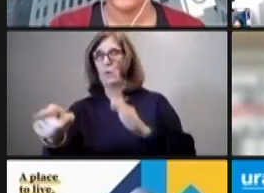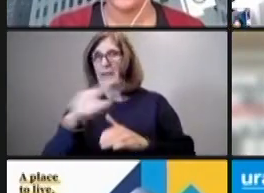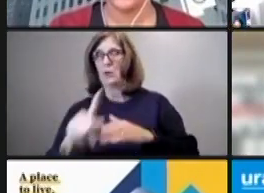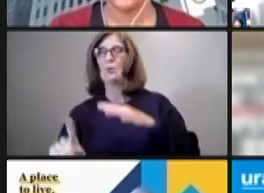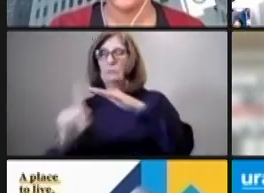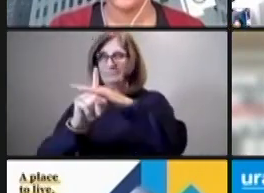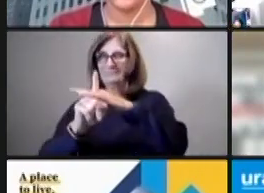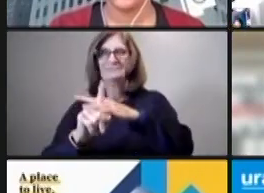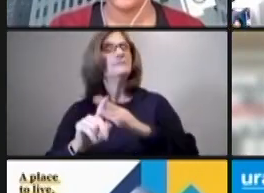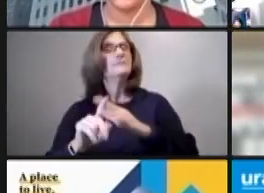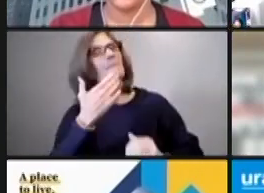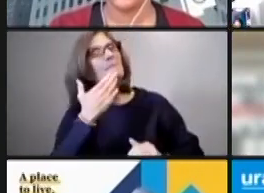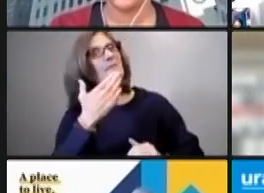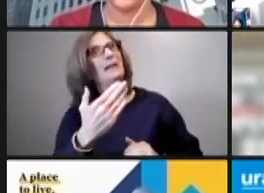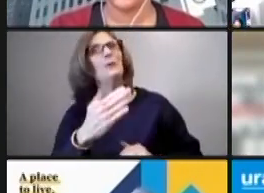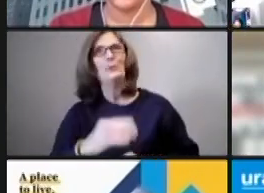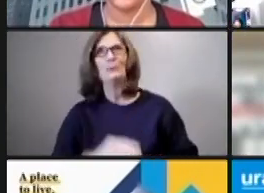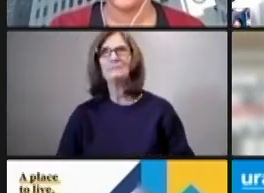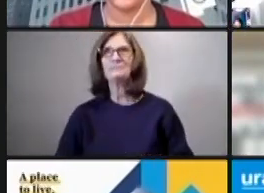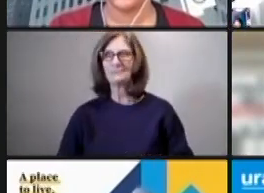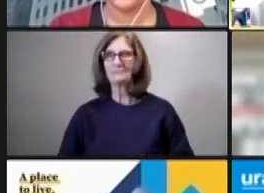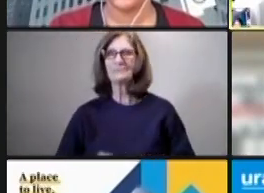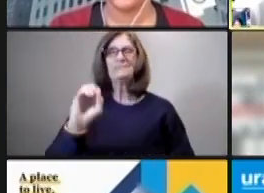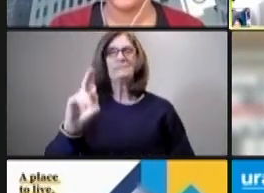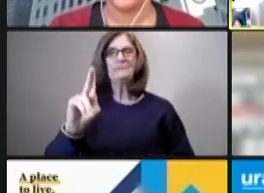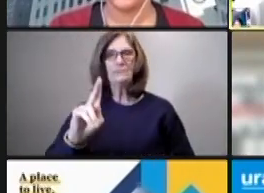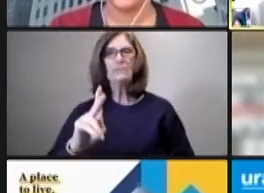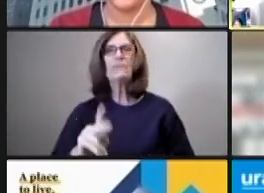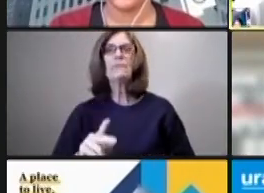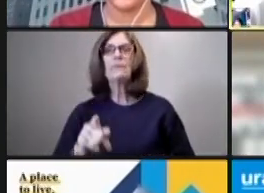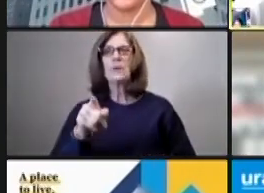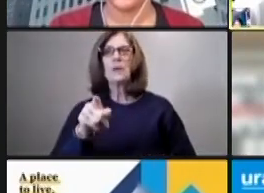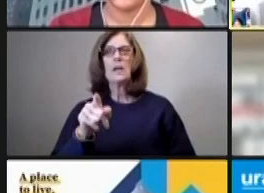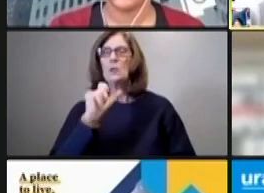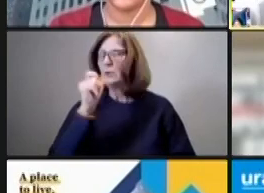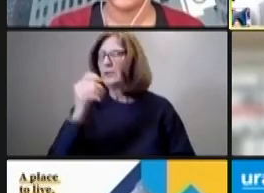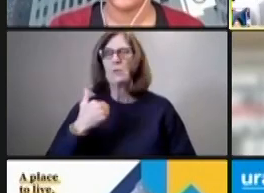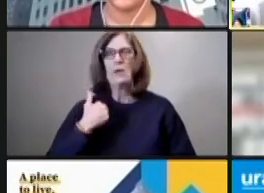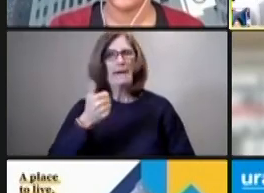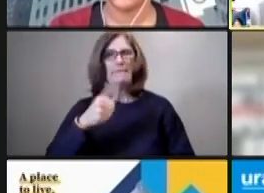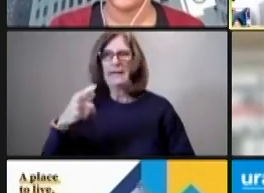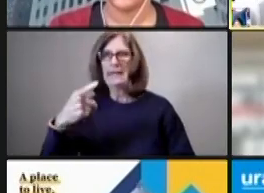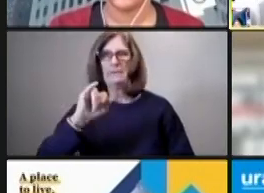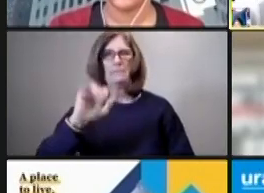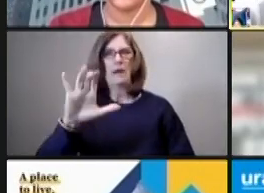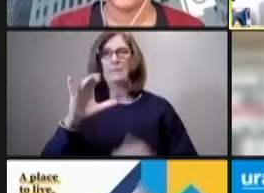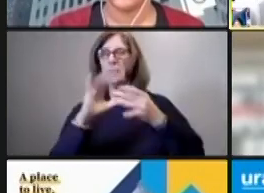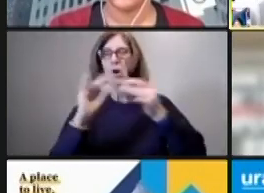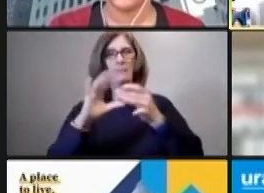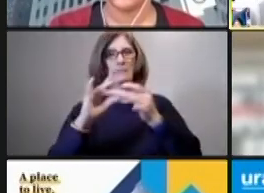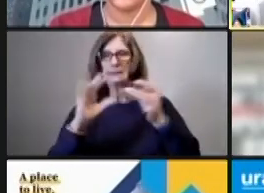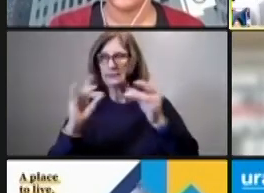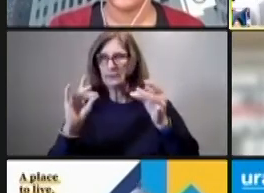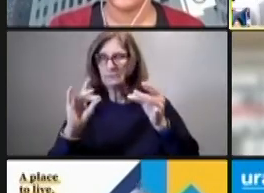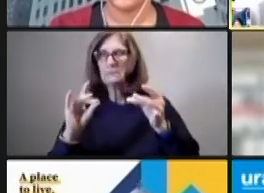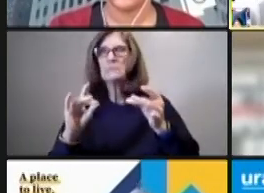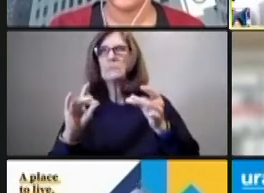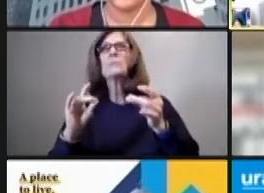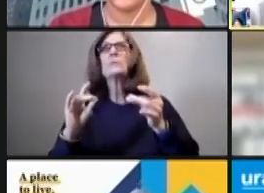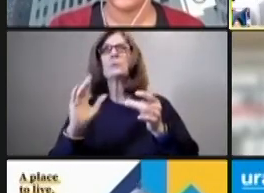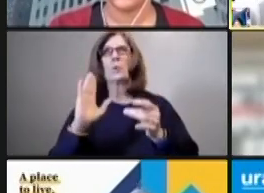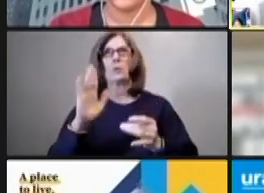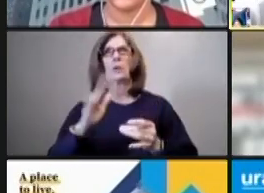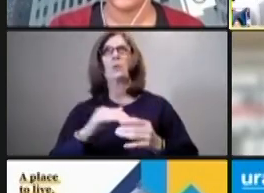Thank you, Kelly. No problem. Okay. We do not have any public comment, and so we will